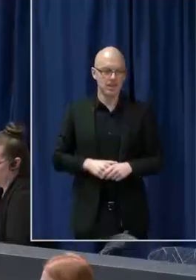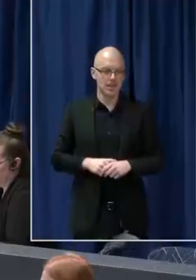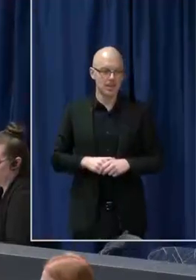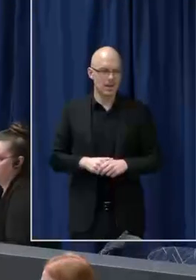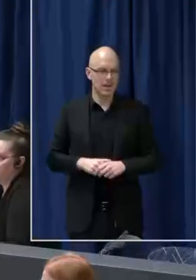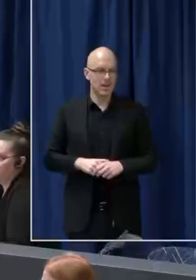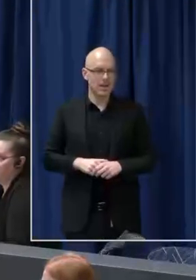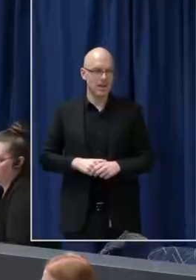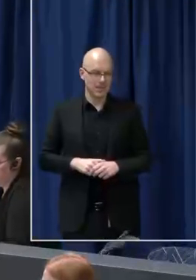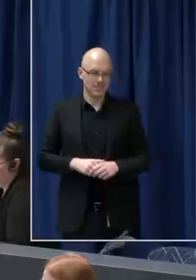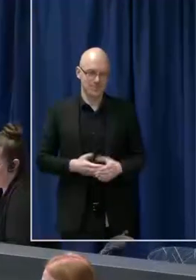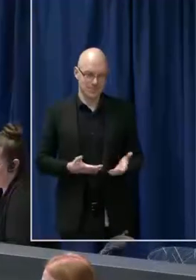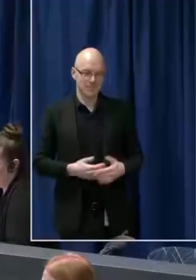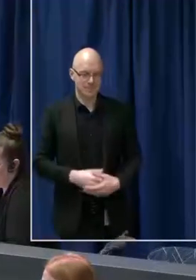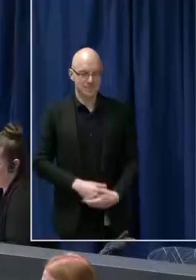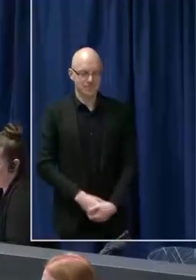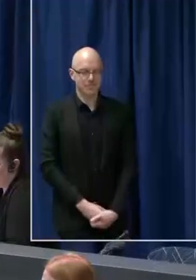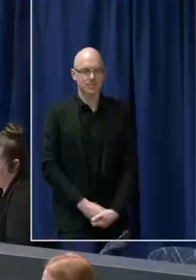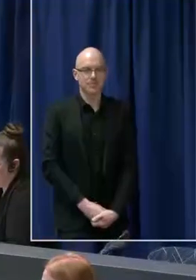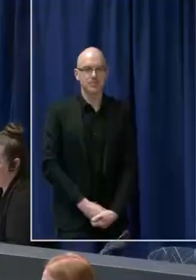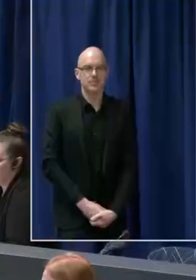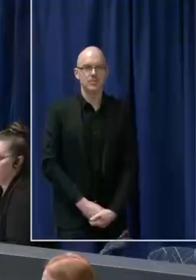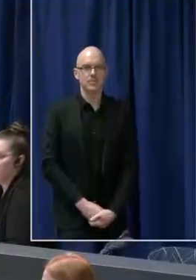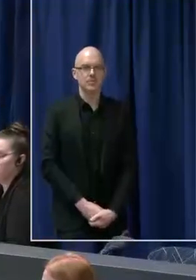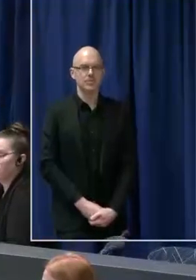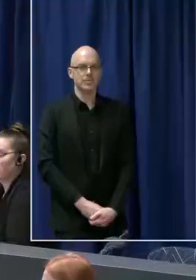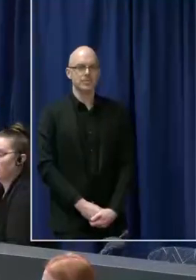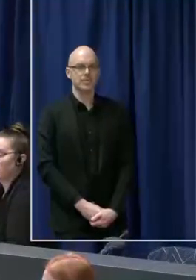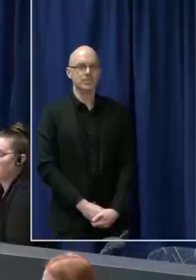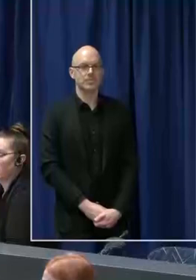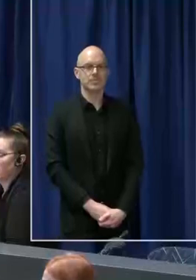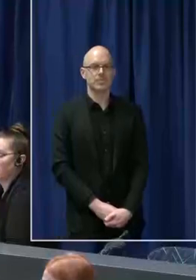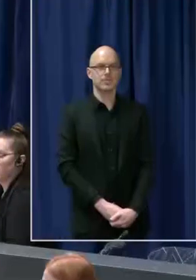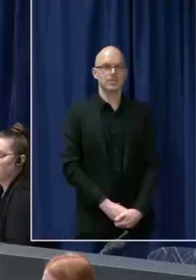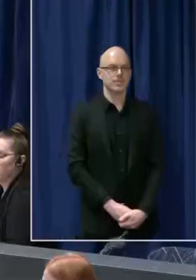Hello, everyone. Susie Rosen-Singleton, Chief of the Disability Rights Office.